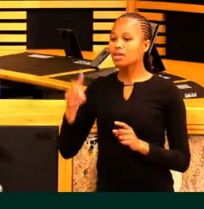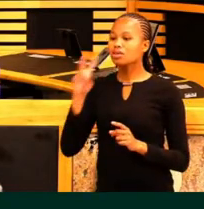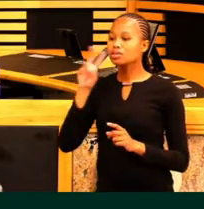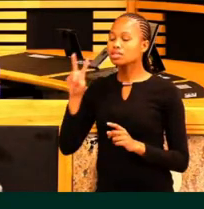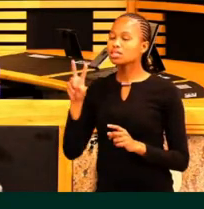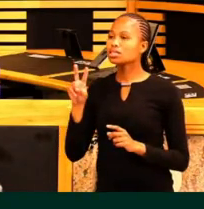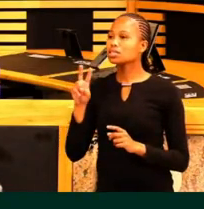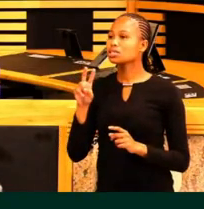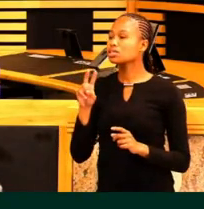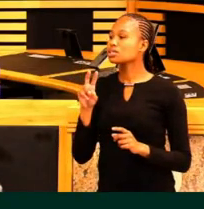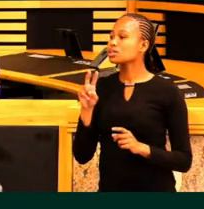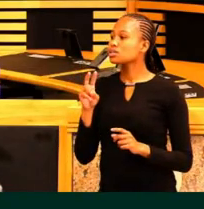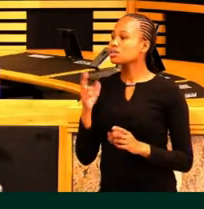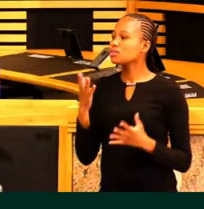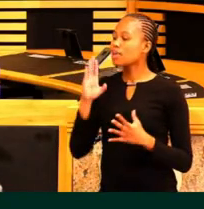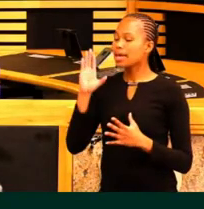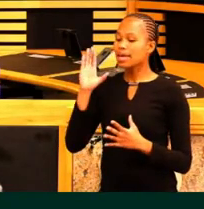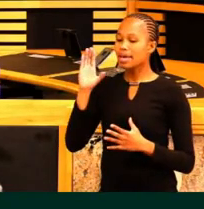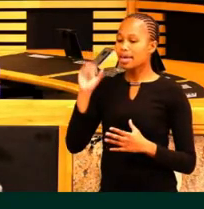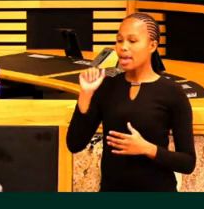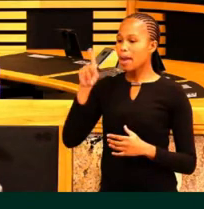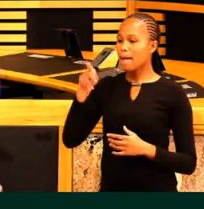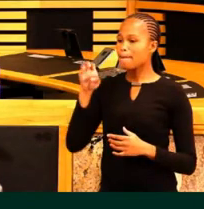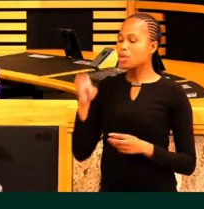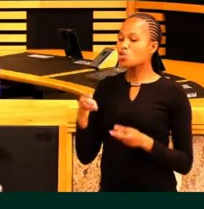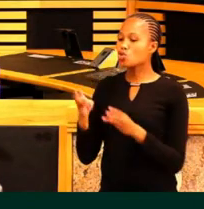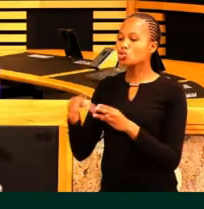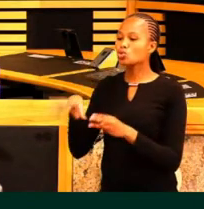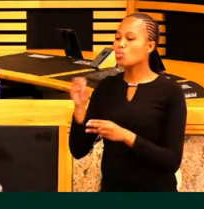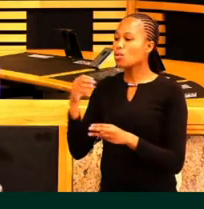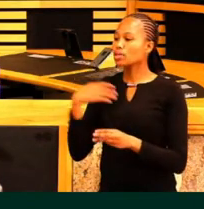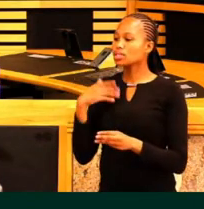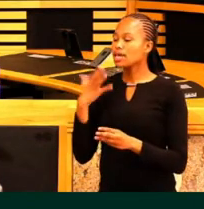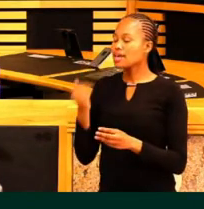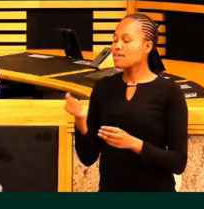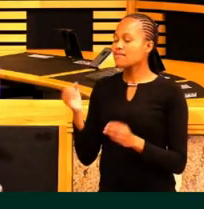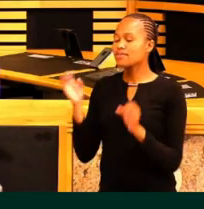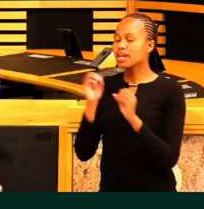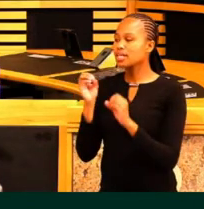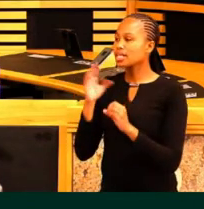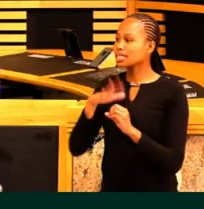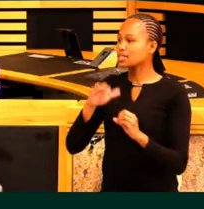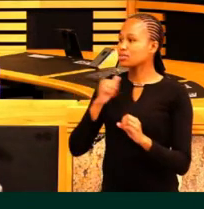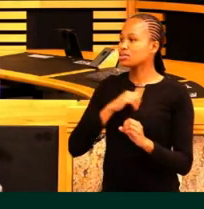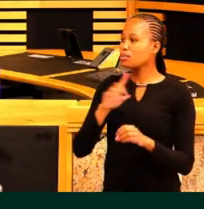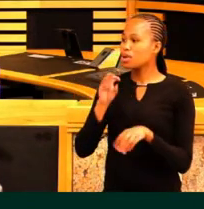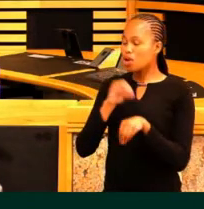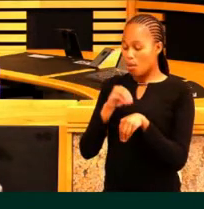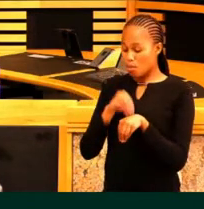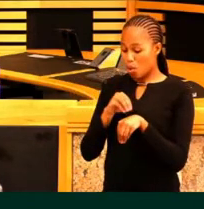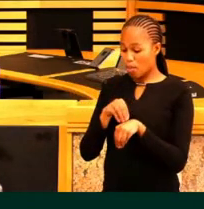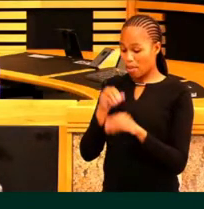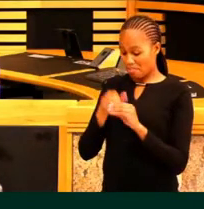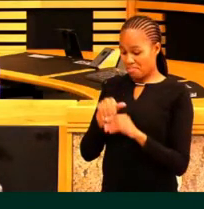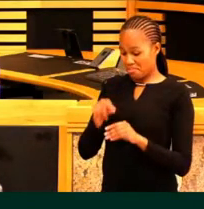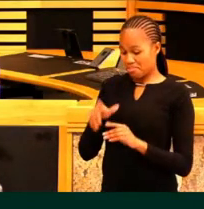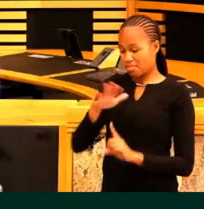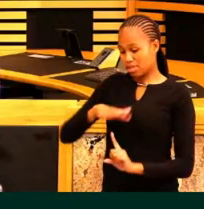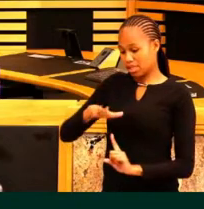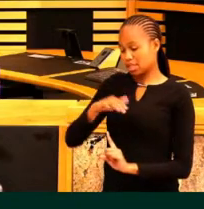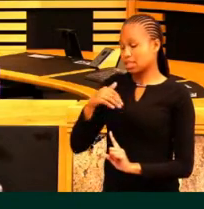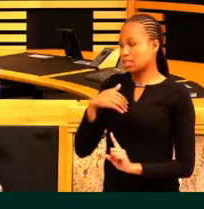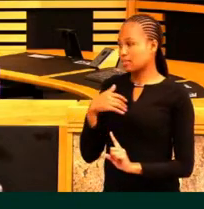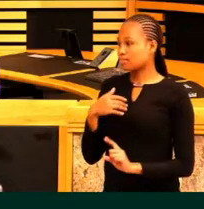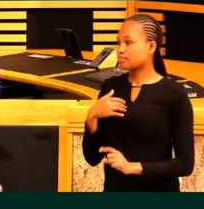ecdc maseke Broadband we have nothing in our locations but the problems is in the locations we need to